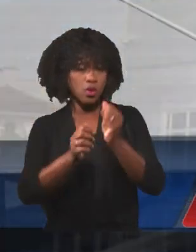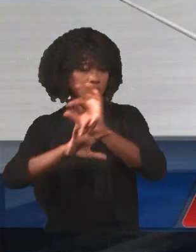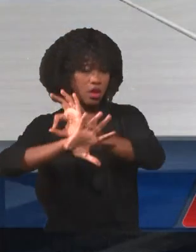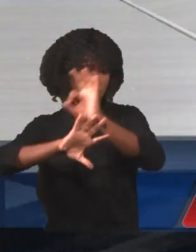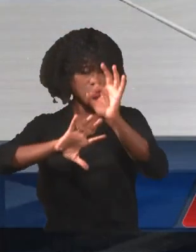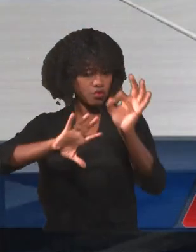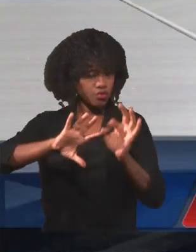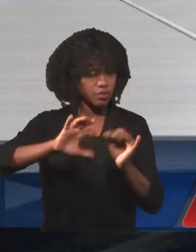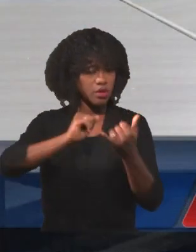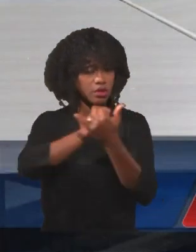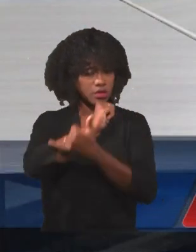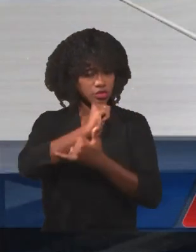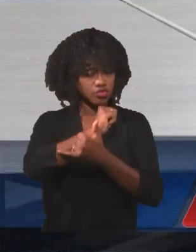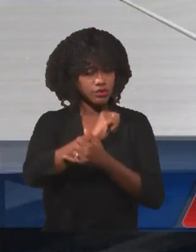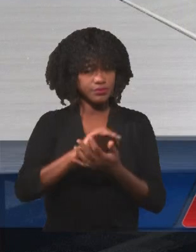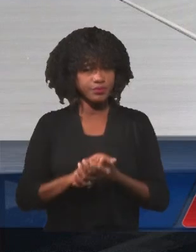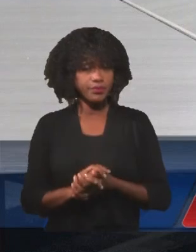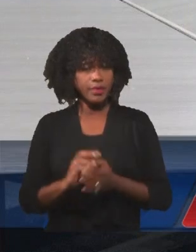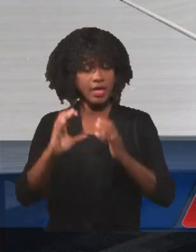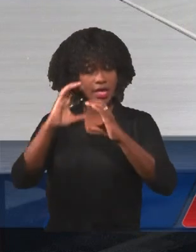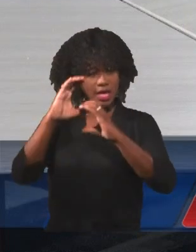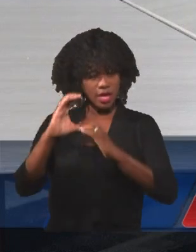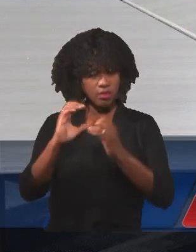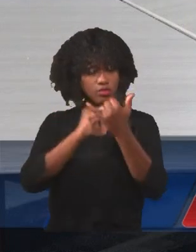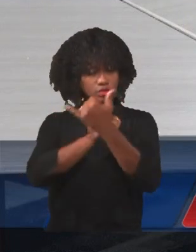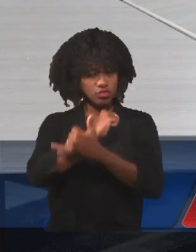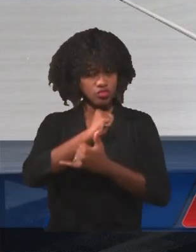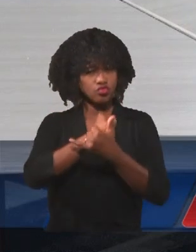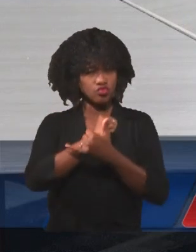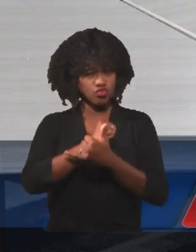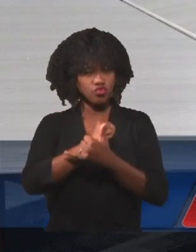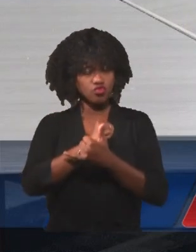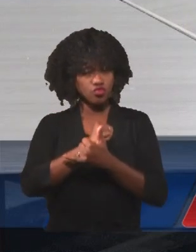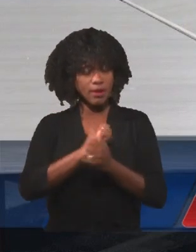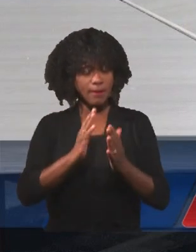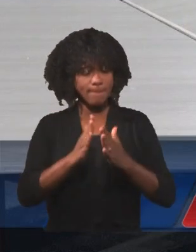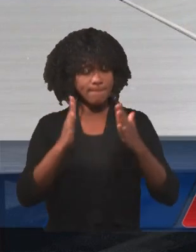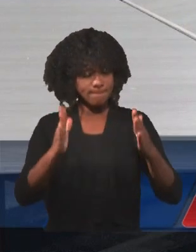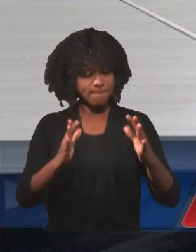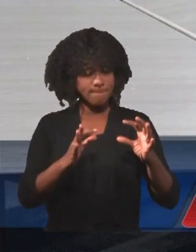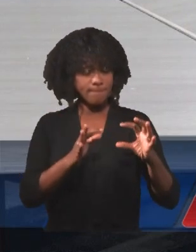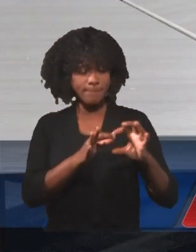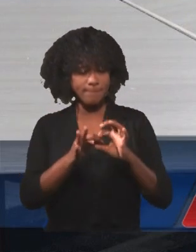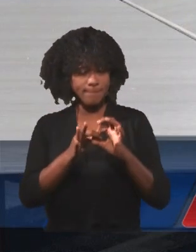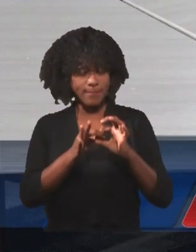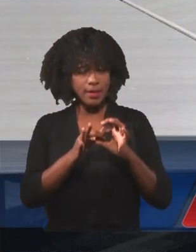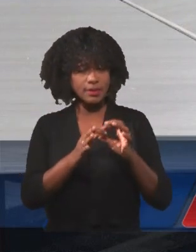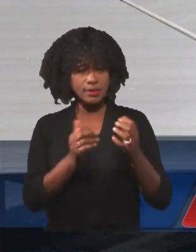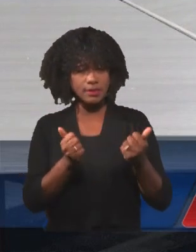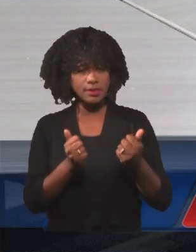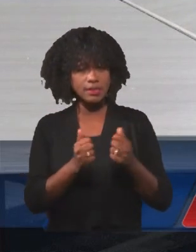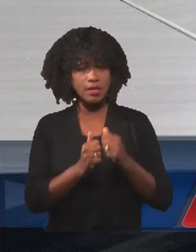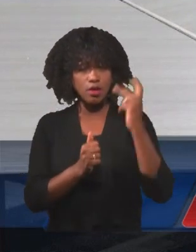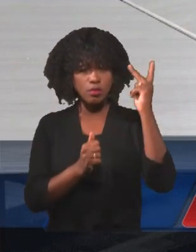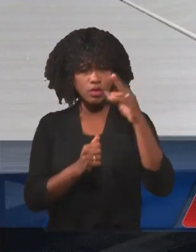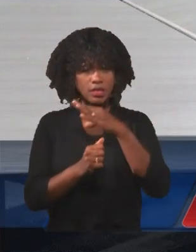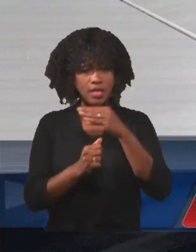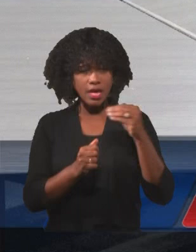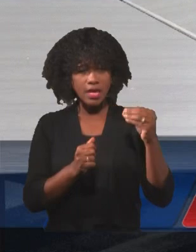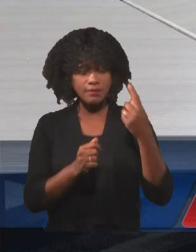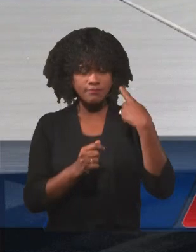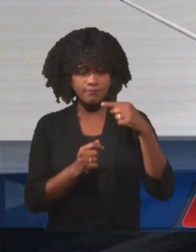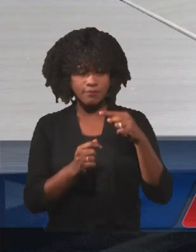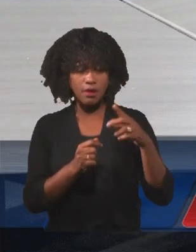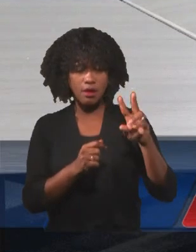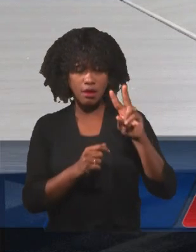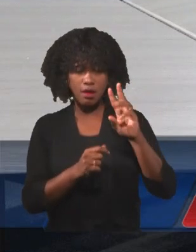countries. The CARICOM countries have been exceptional partners politically and diplomatically for the